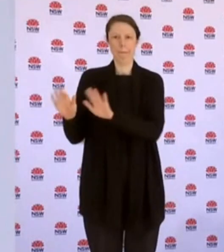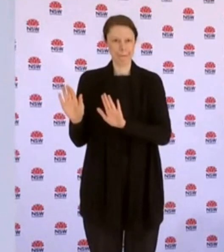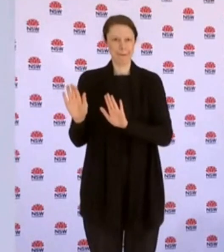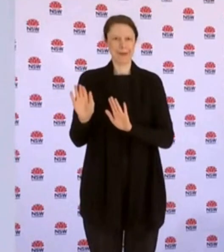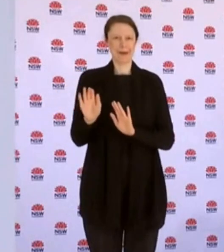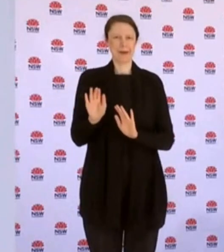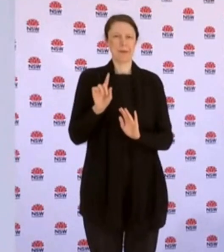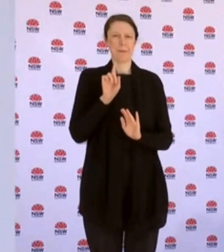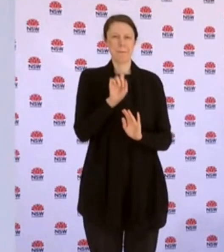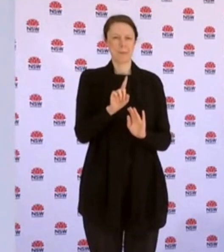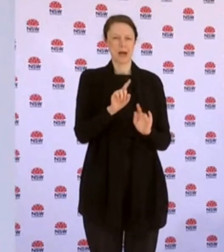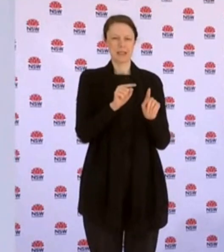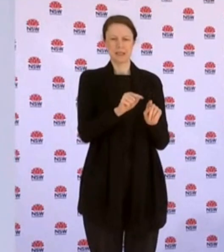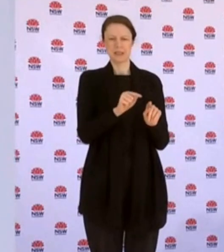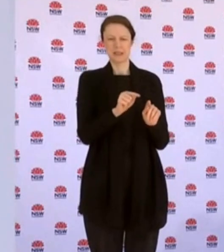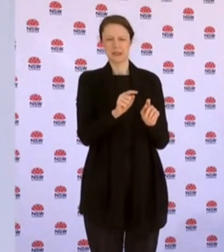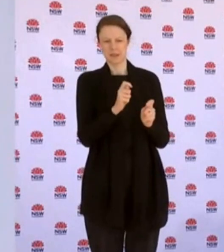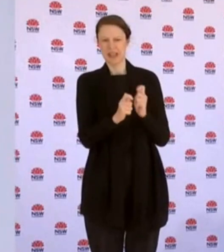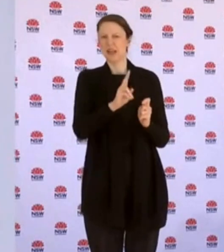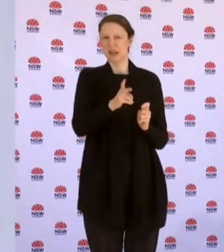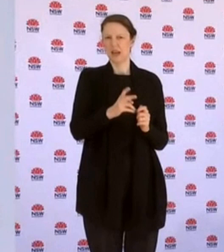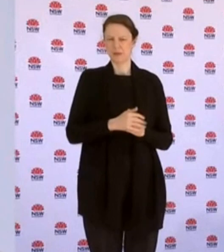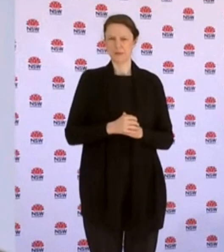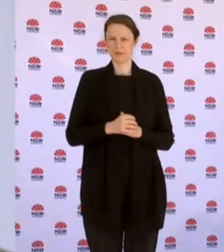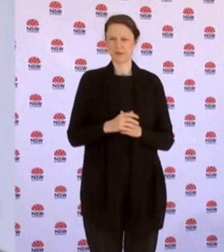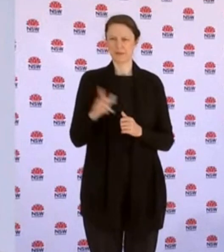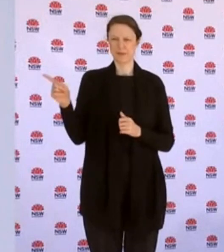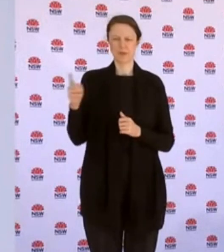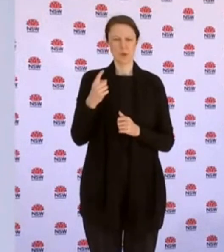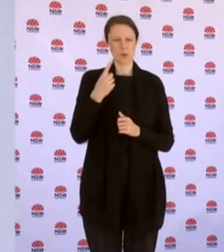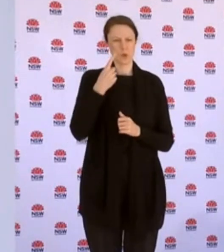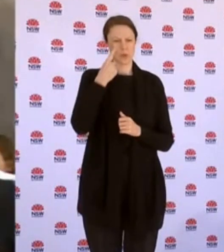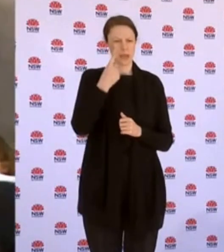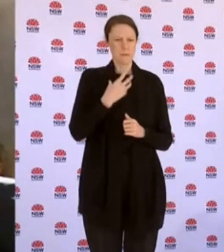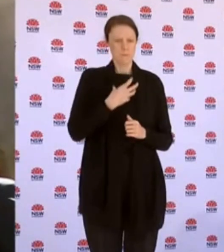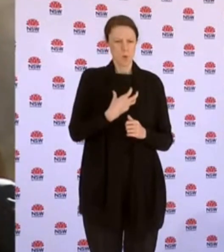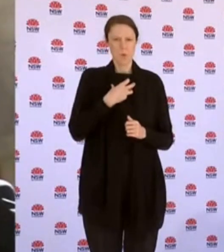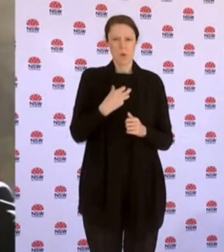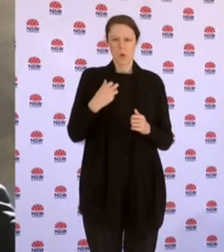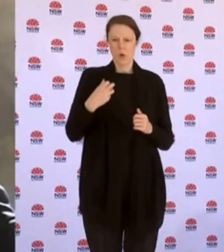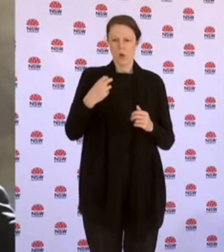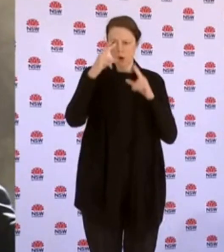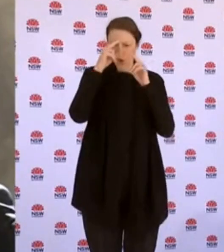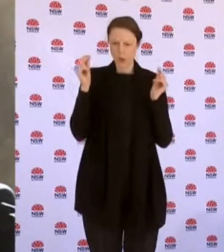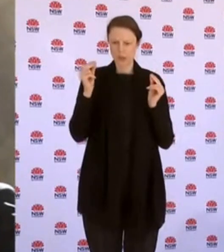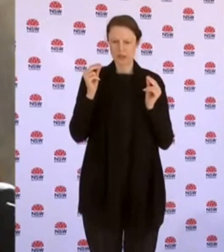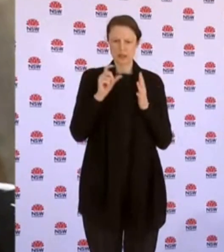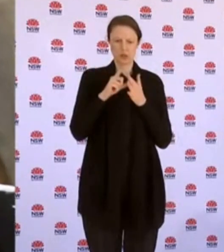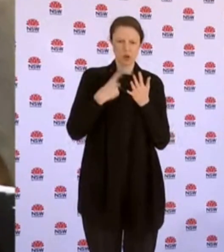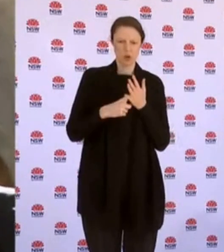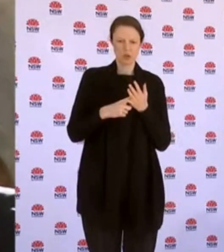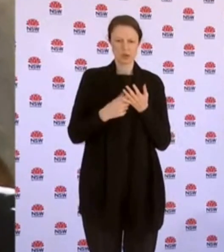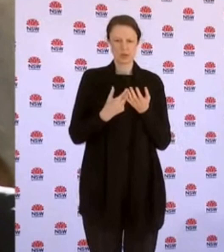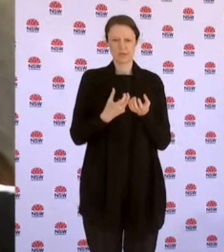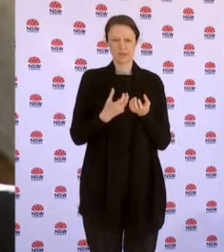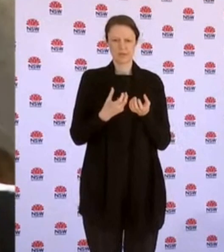comes to the Delta variant. So we're seeing increasing numbers of healthcare workers in hospital settings or Chris